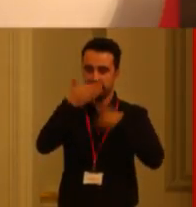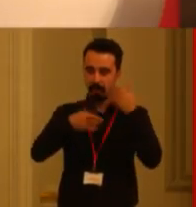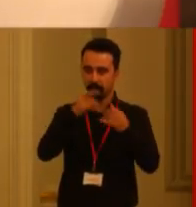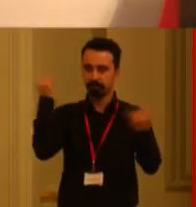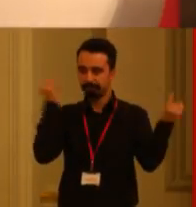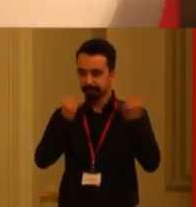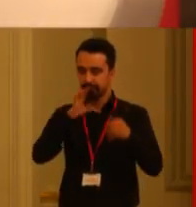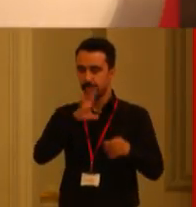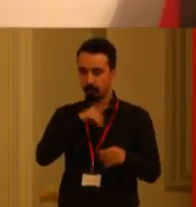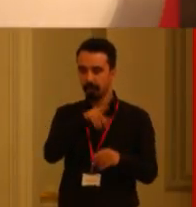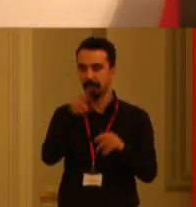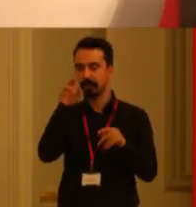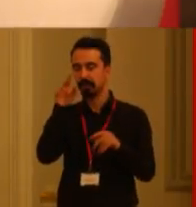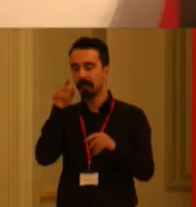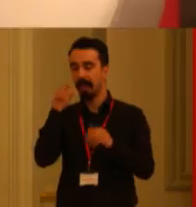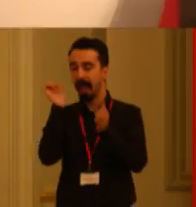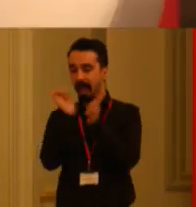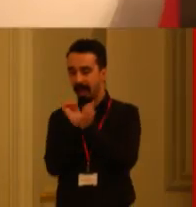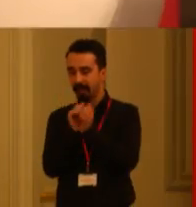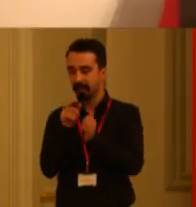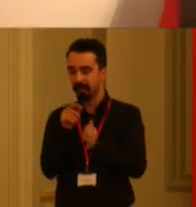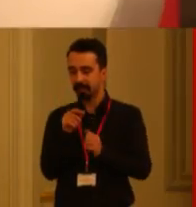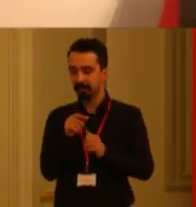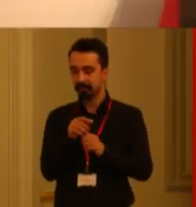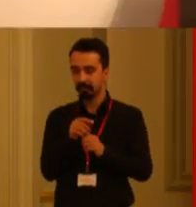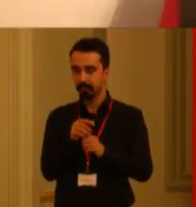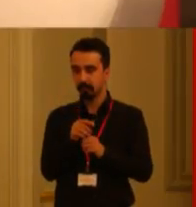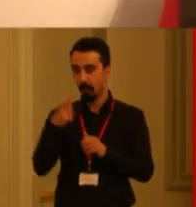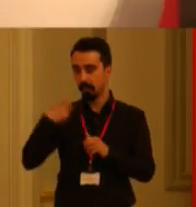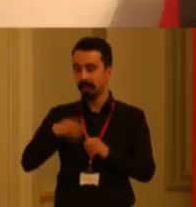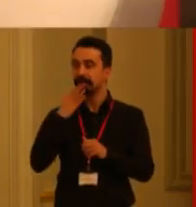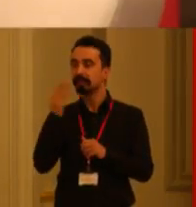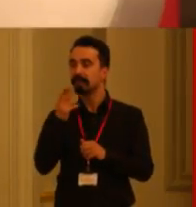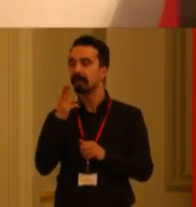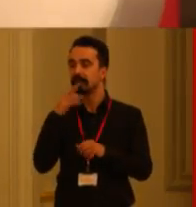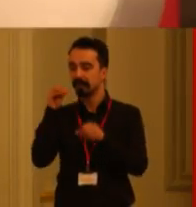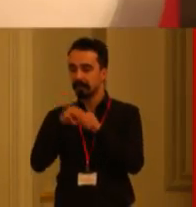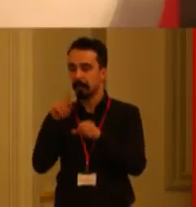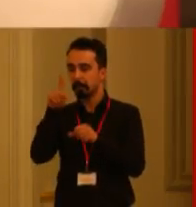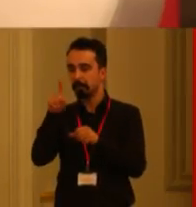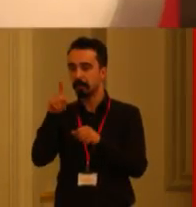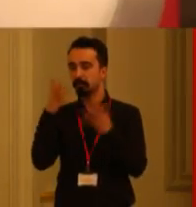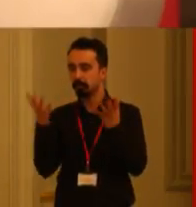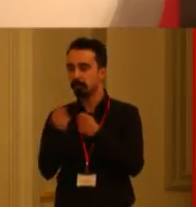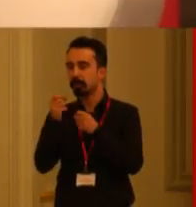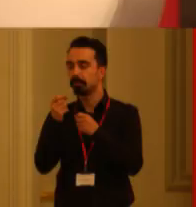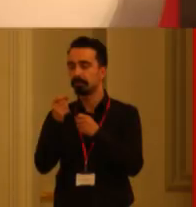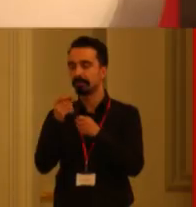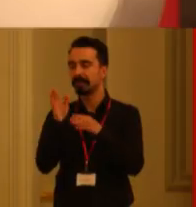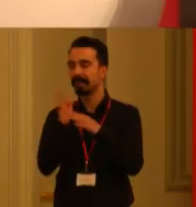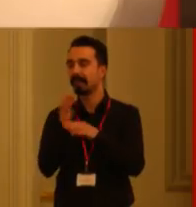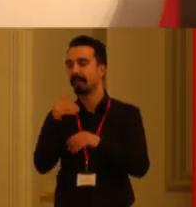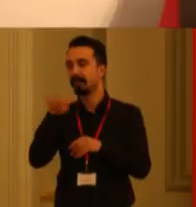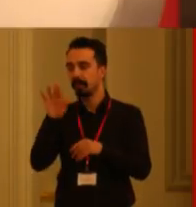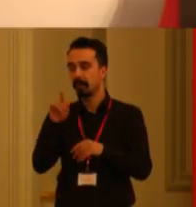this was discussed during the previous panel discussion. Family is, unfortunately, especially for young women,